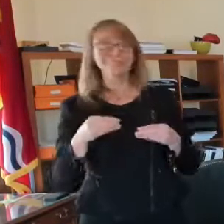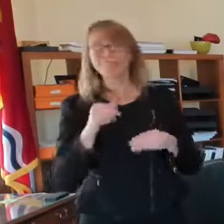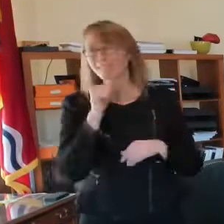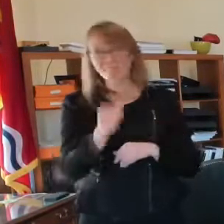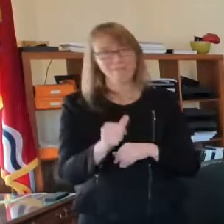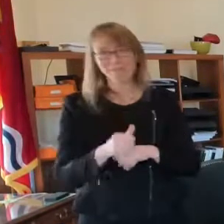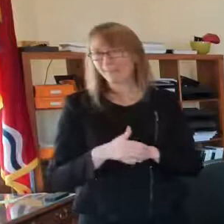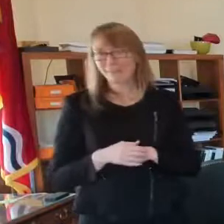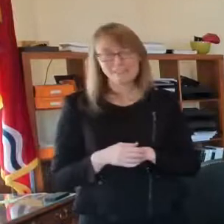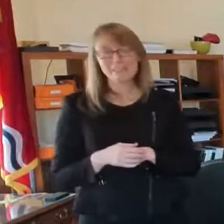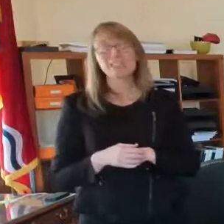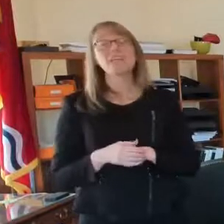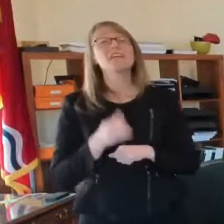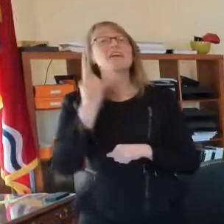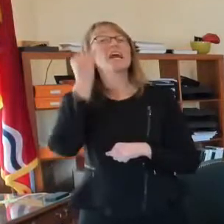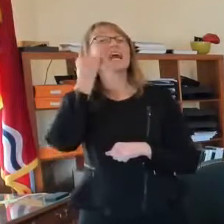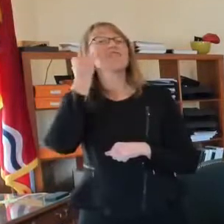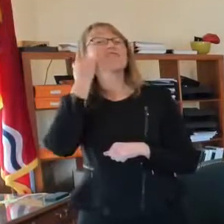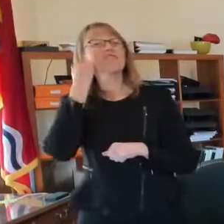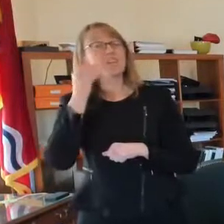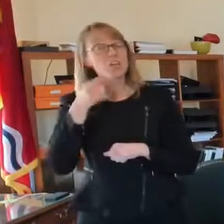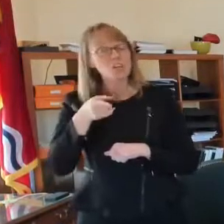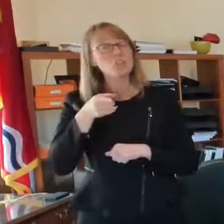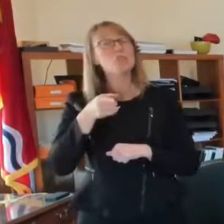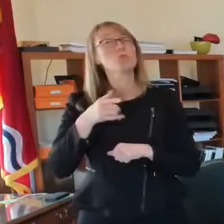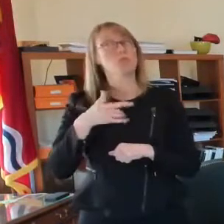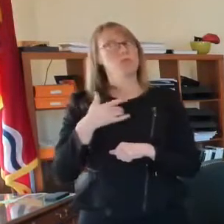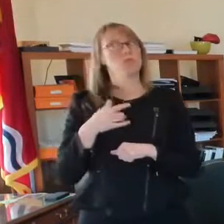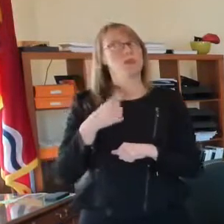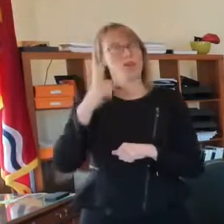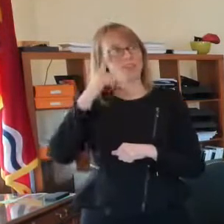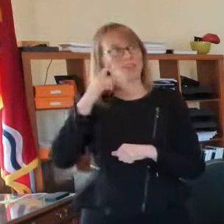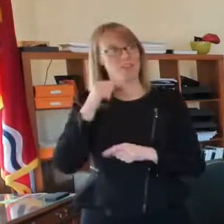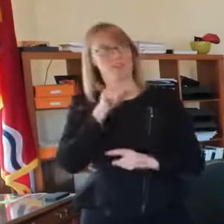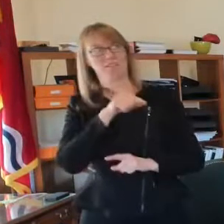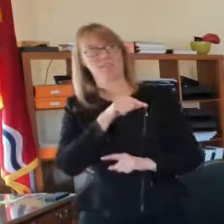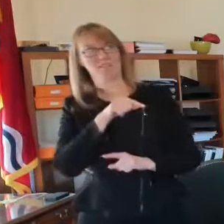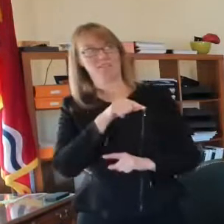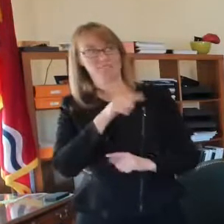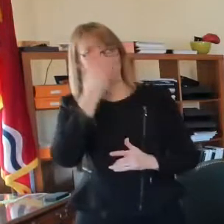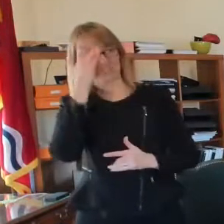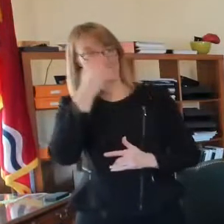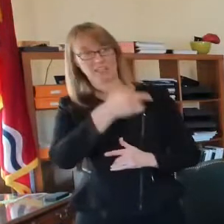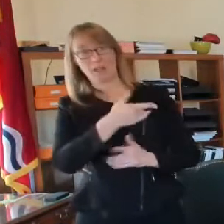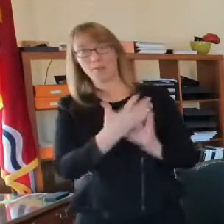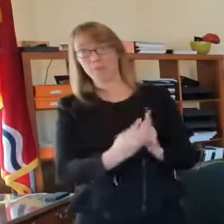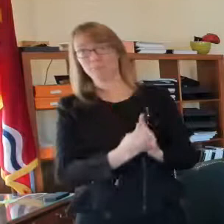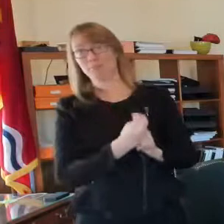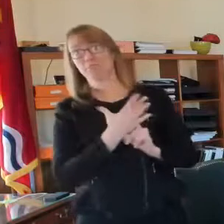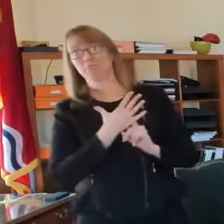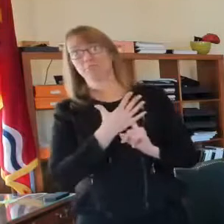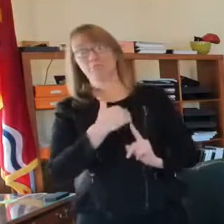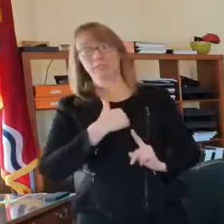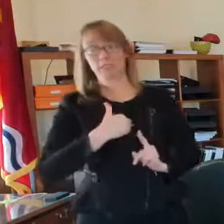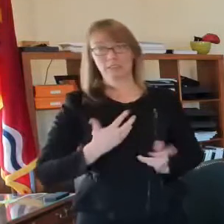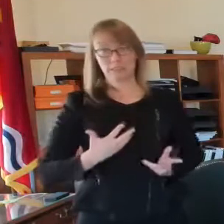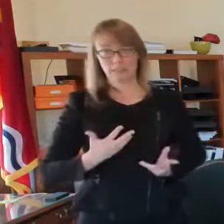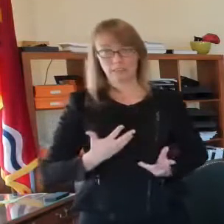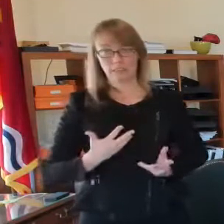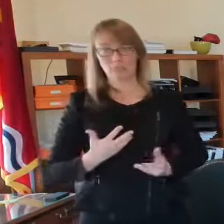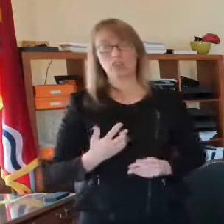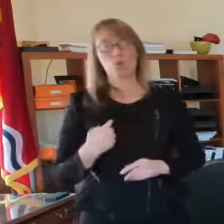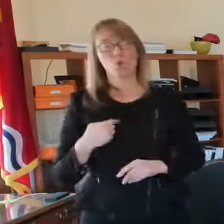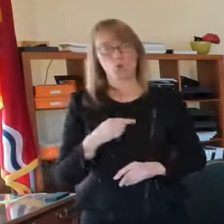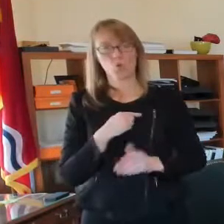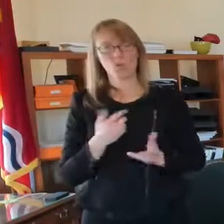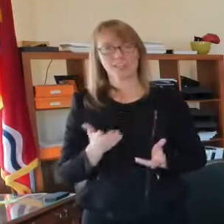been exposed, or you believe you've potentially been exposed, at least as of today, we're still saying,